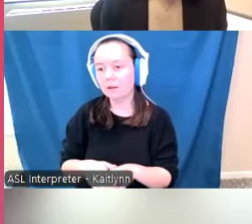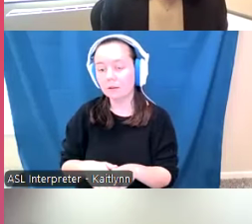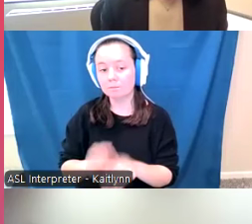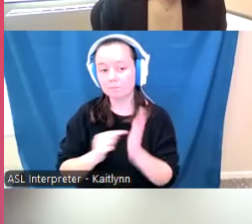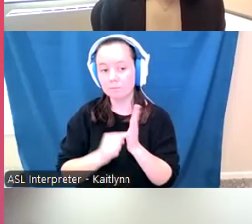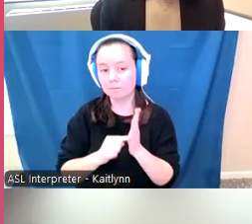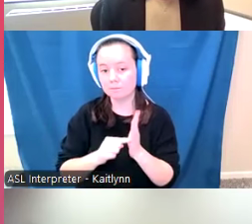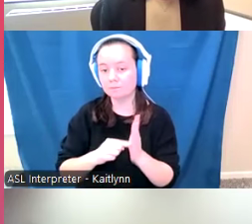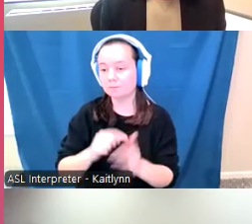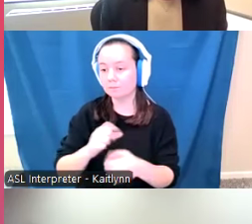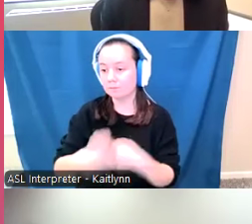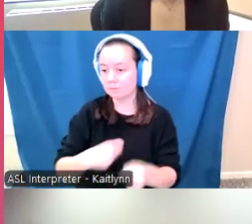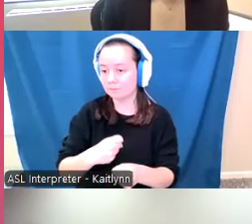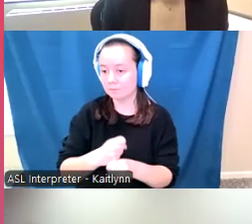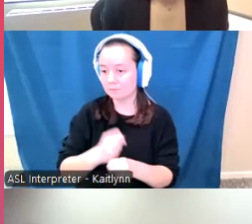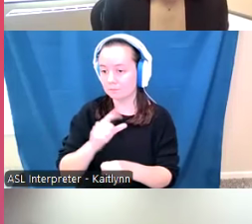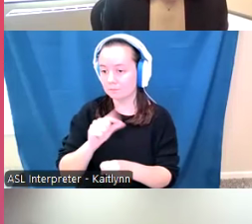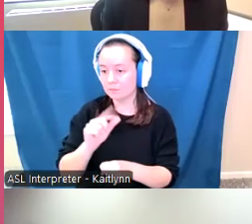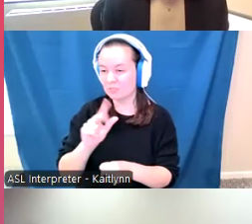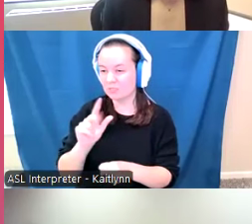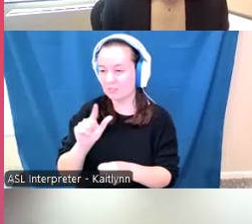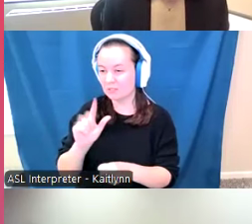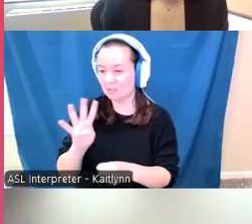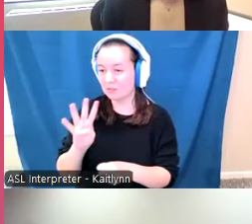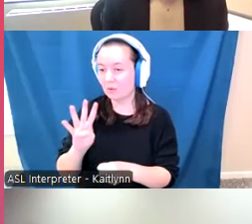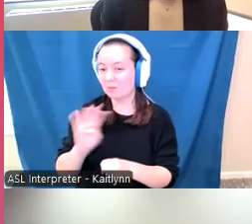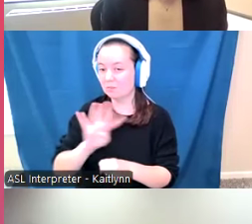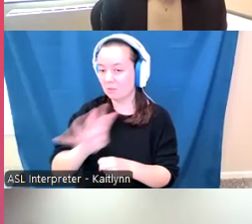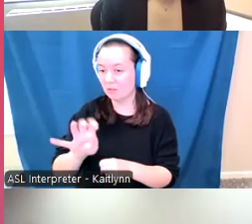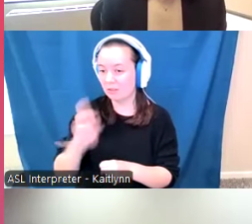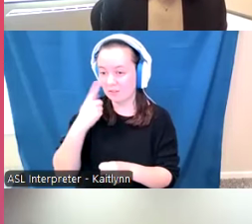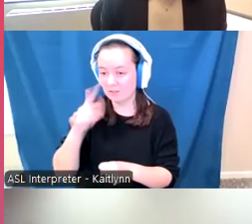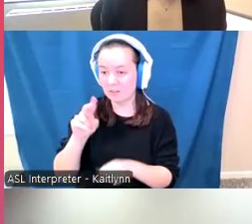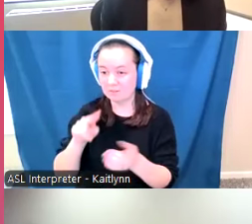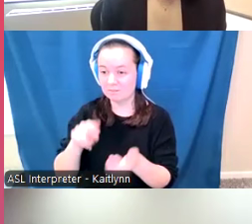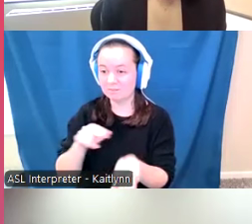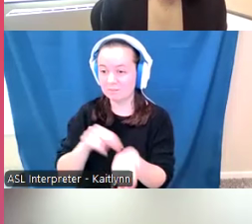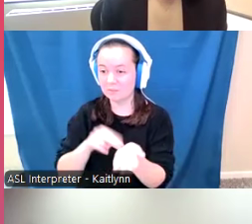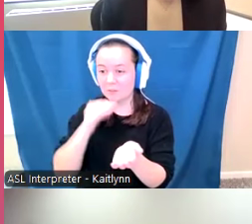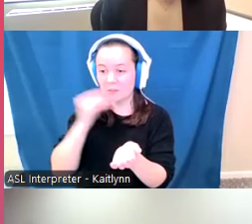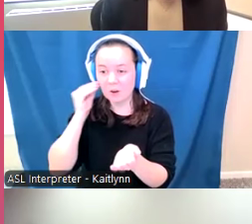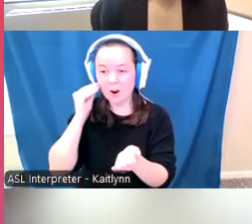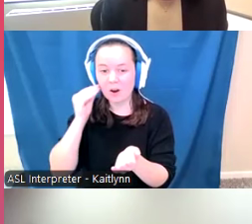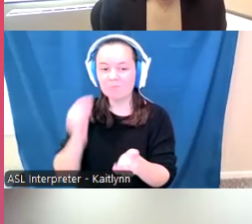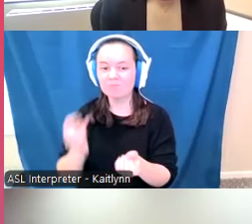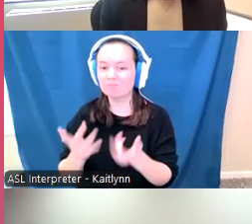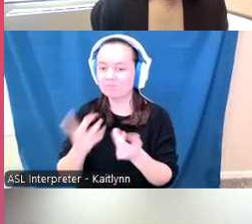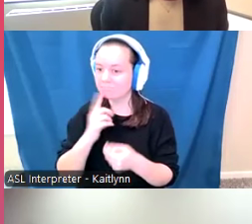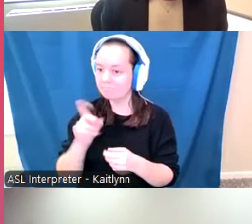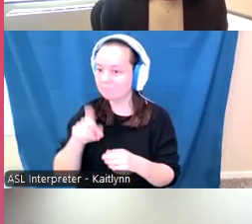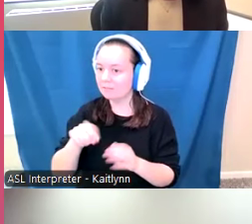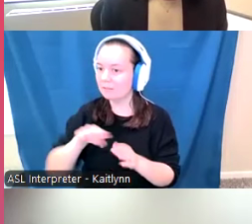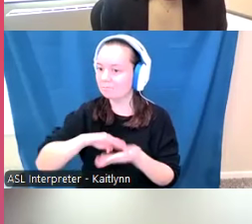2024 survey of nursing homes, almost half reported that they had had to turn away a referred patient due to staffing